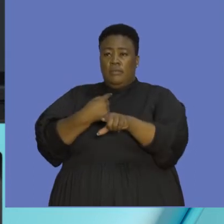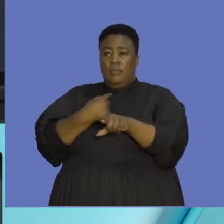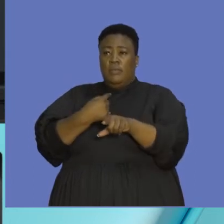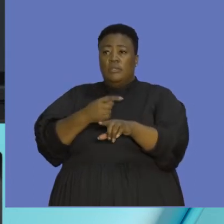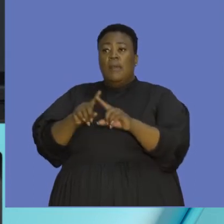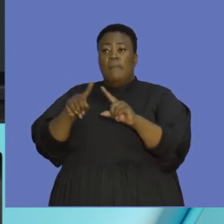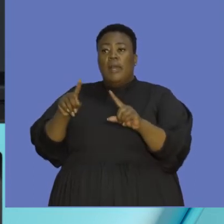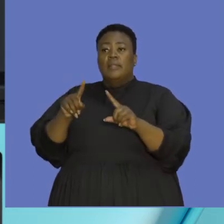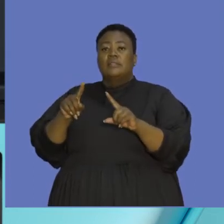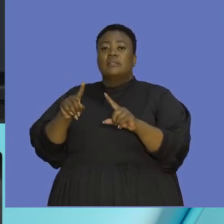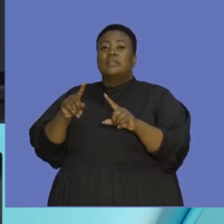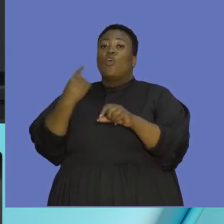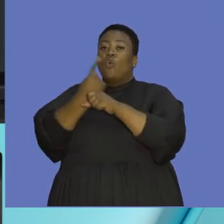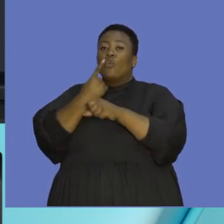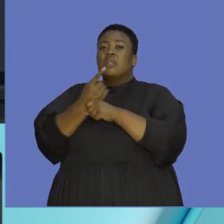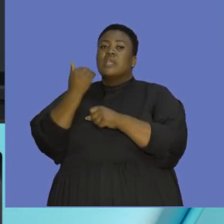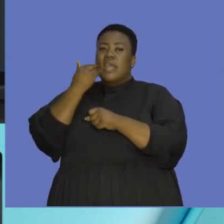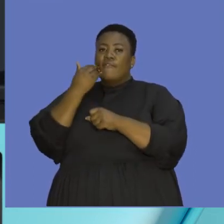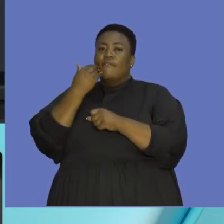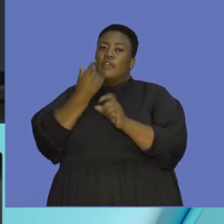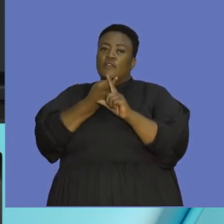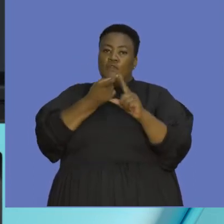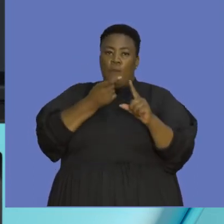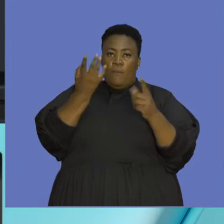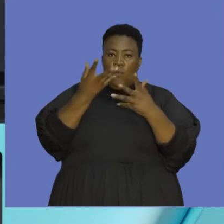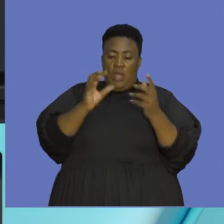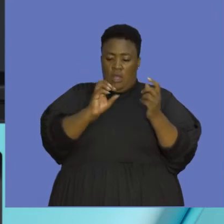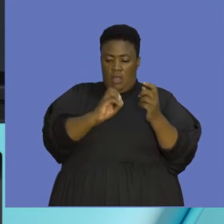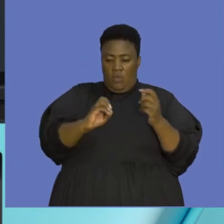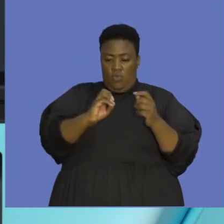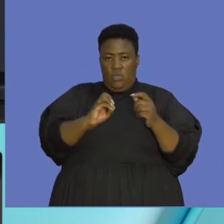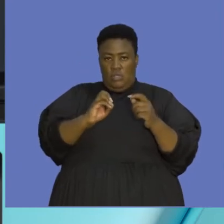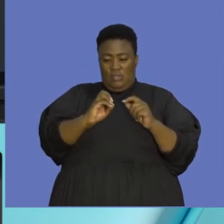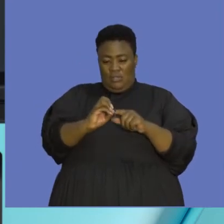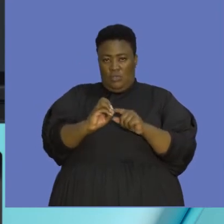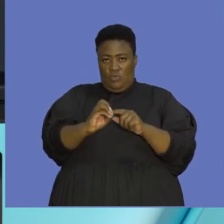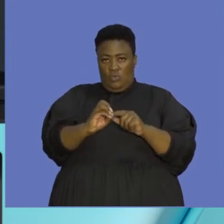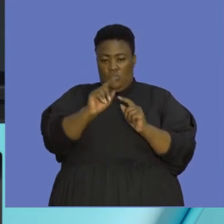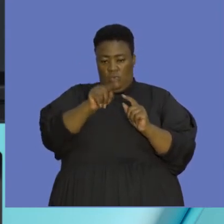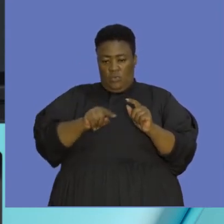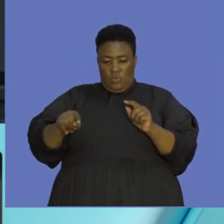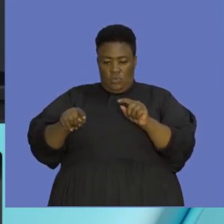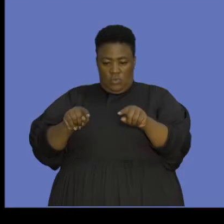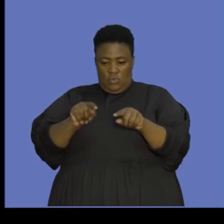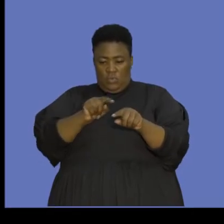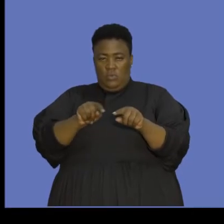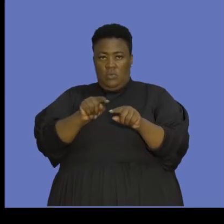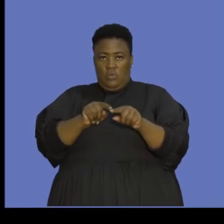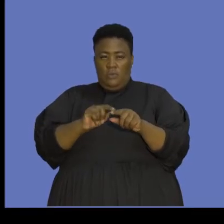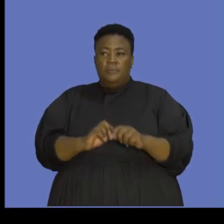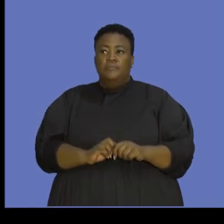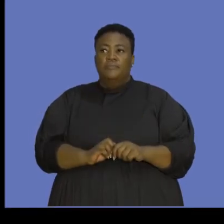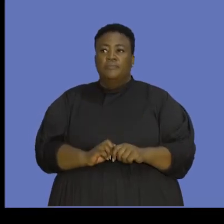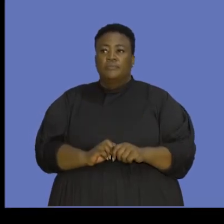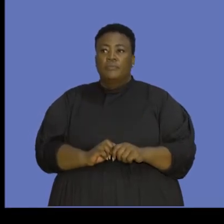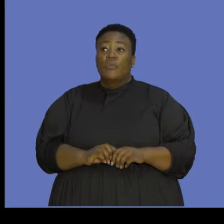proportional, but only if it goes through the origin. That's very important. It's the second part there, okay? So,